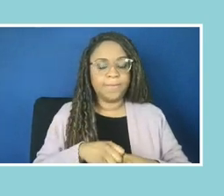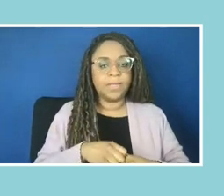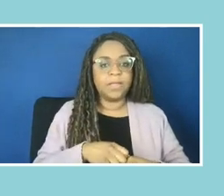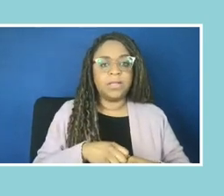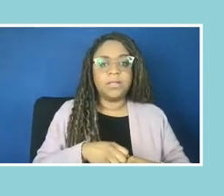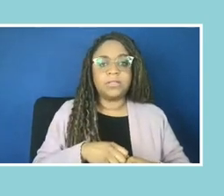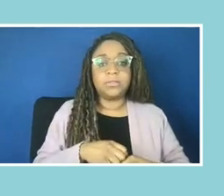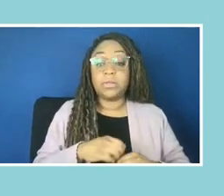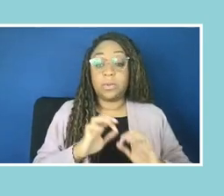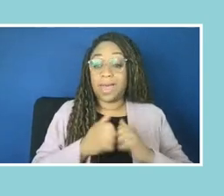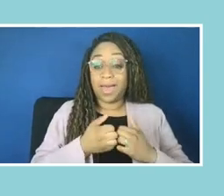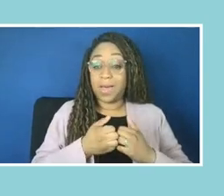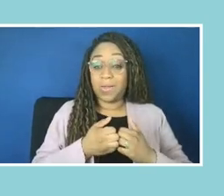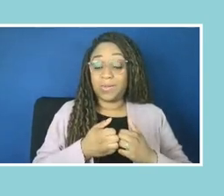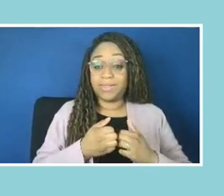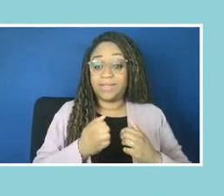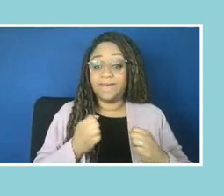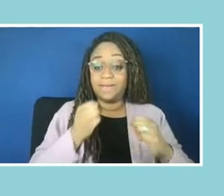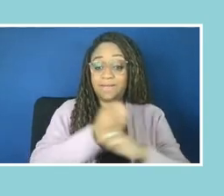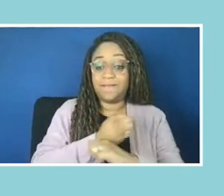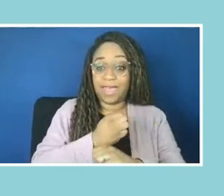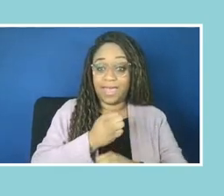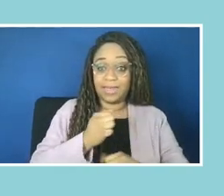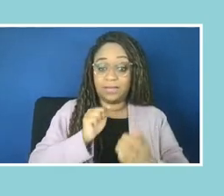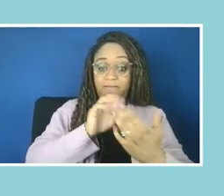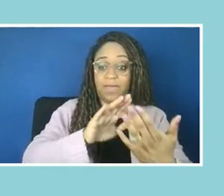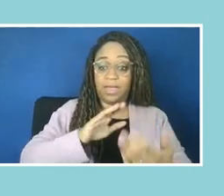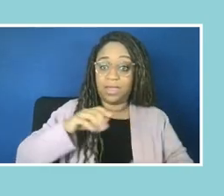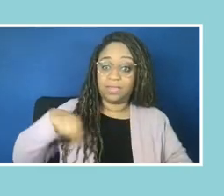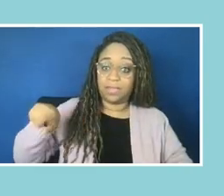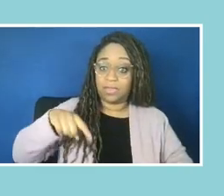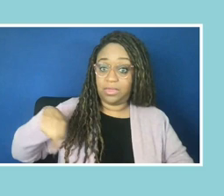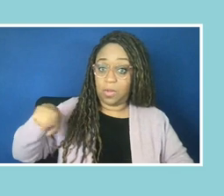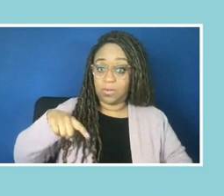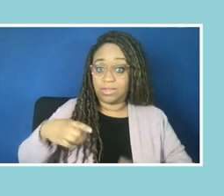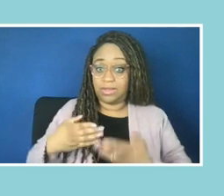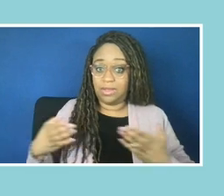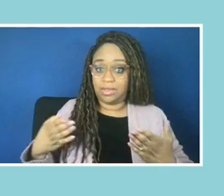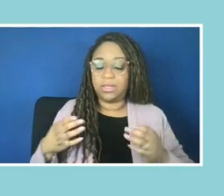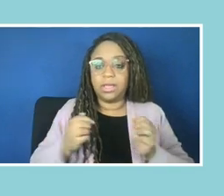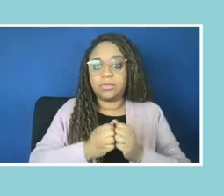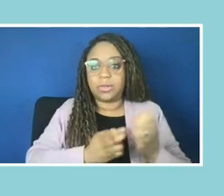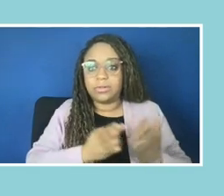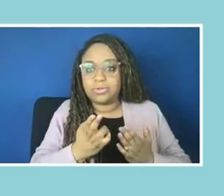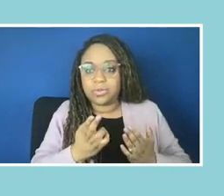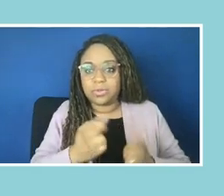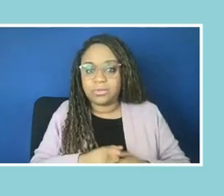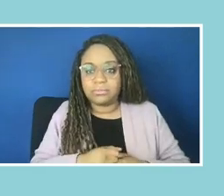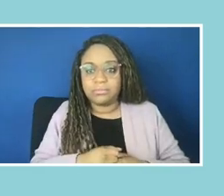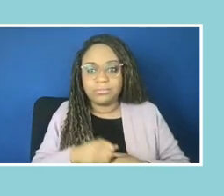to fight these elements is with truth. It's that simple. And